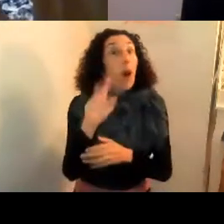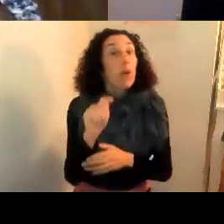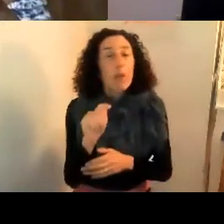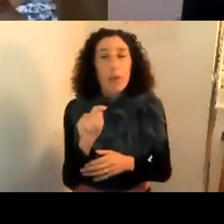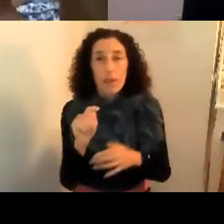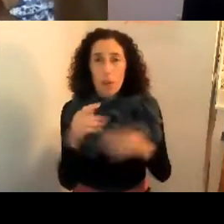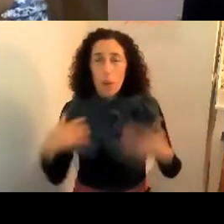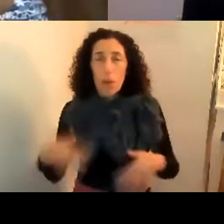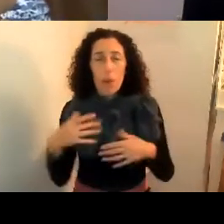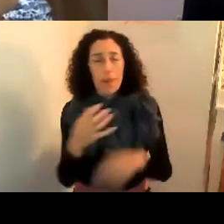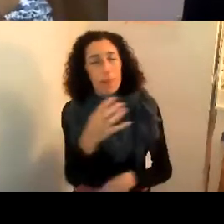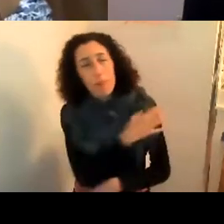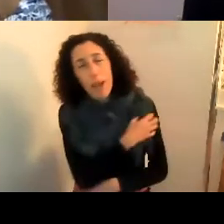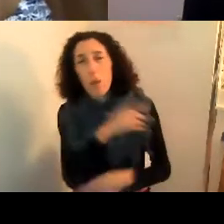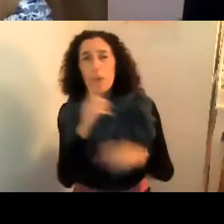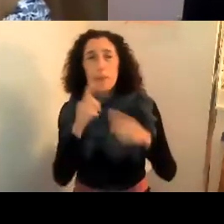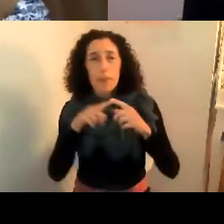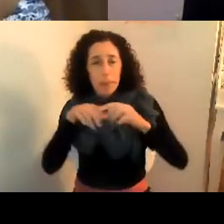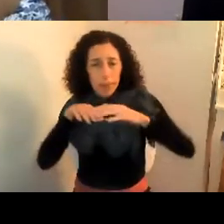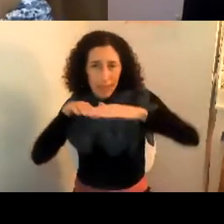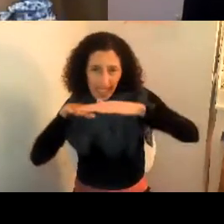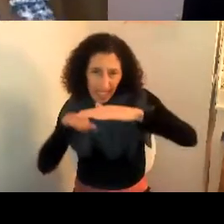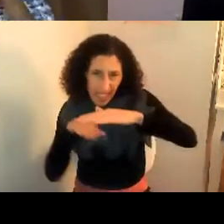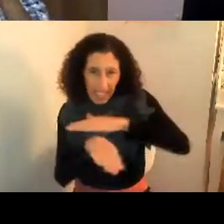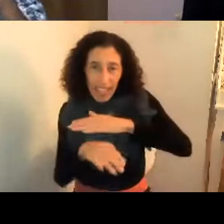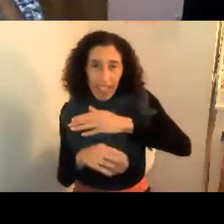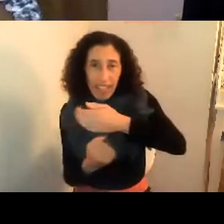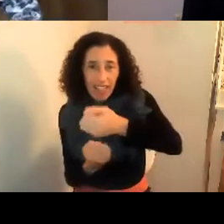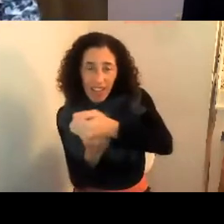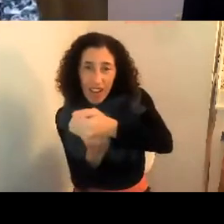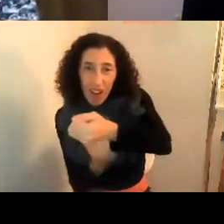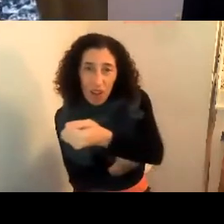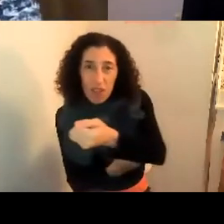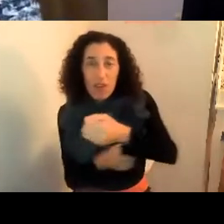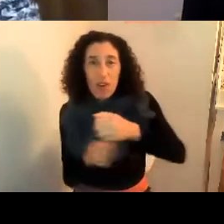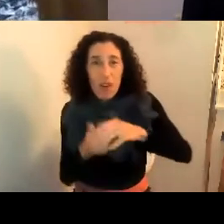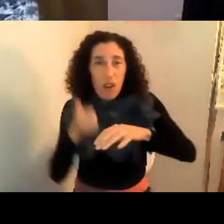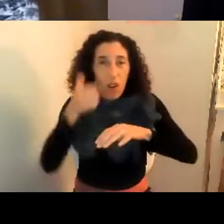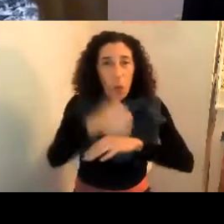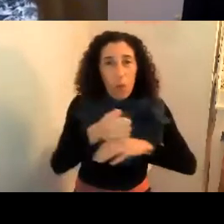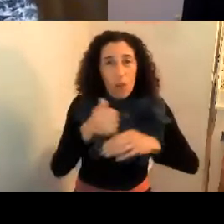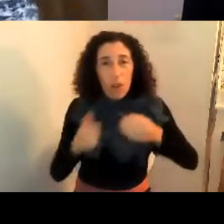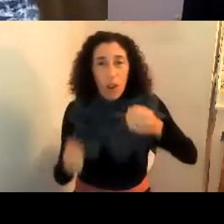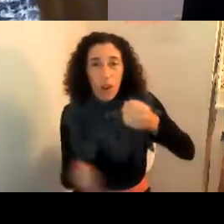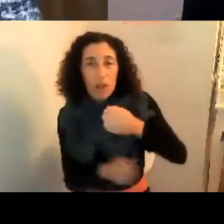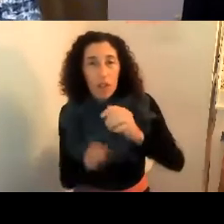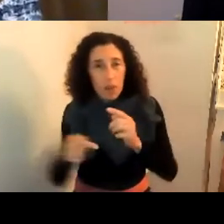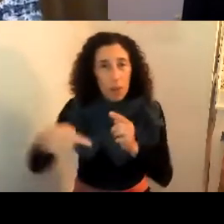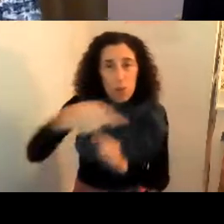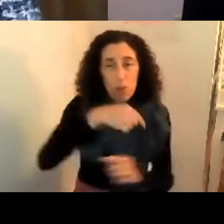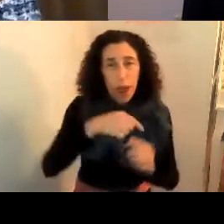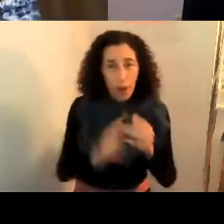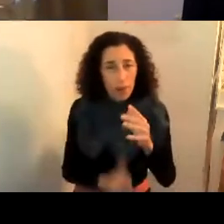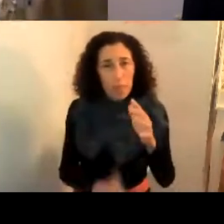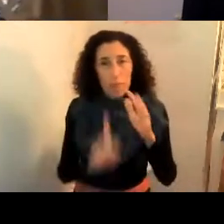is that we have a superpower that we don't half the time value because it comes